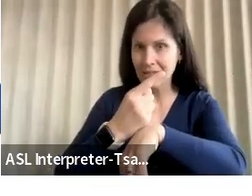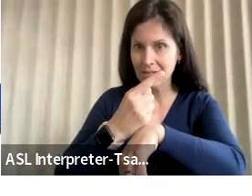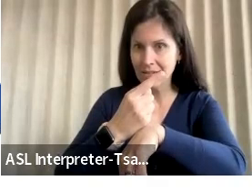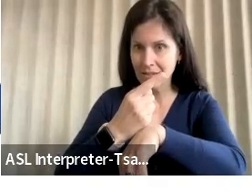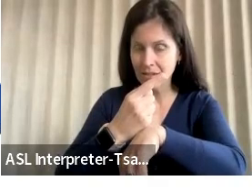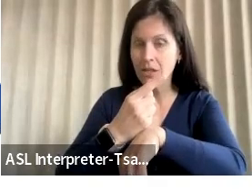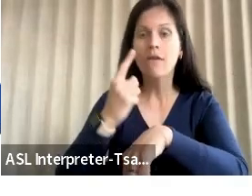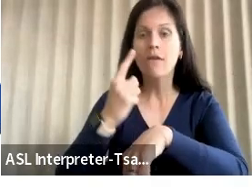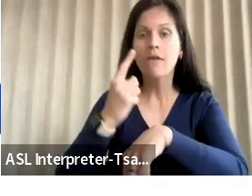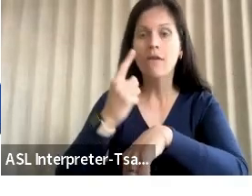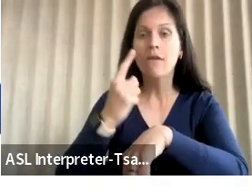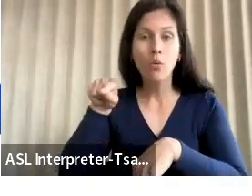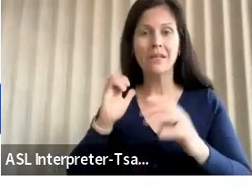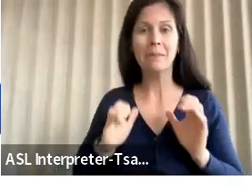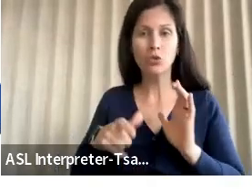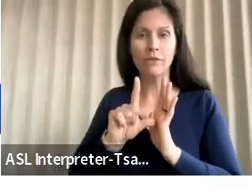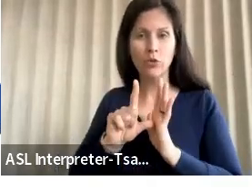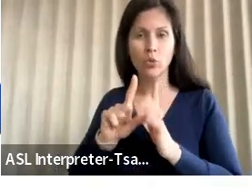the commissioner's review.